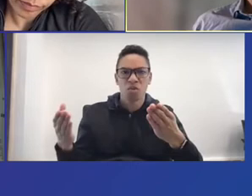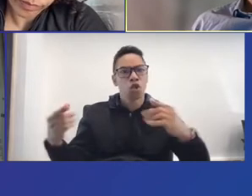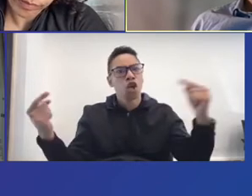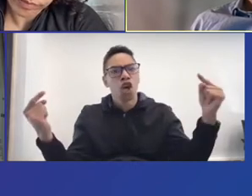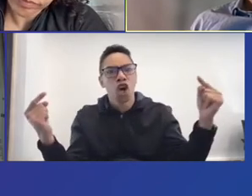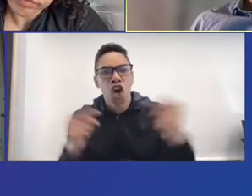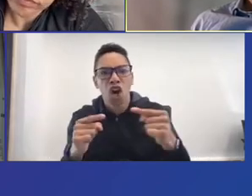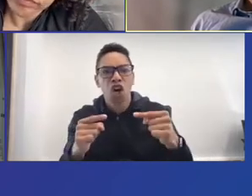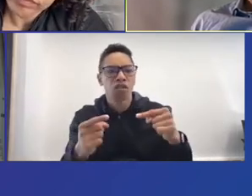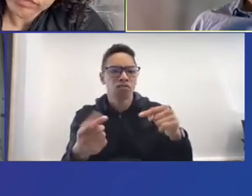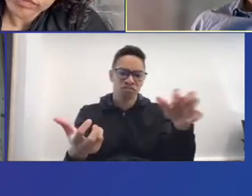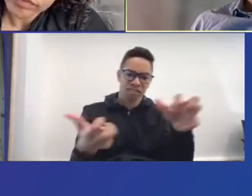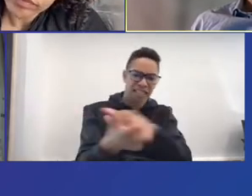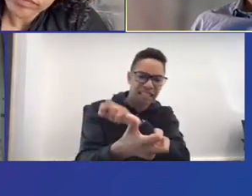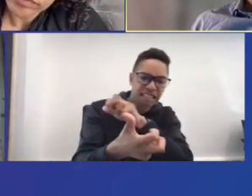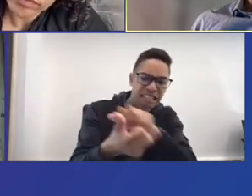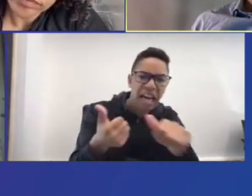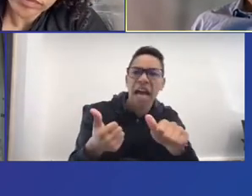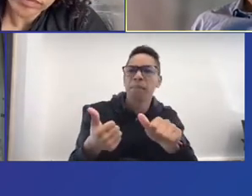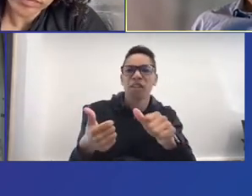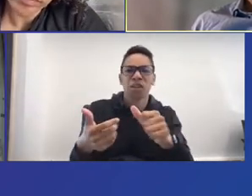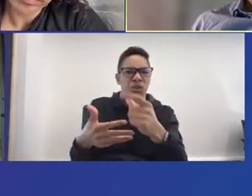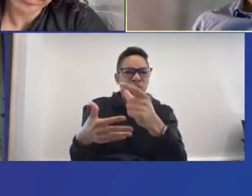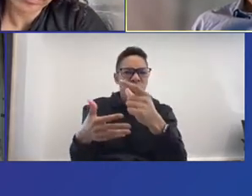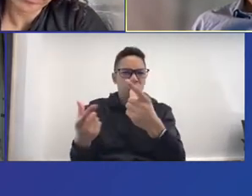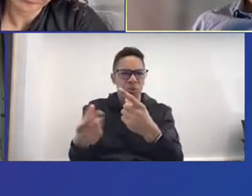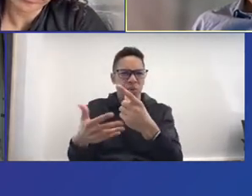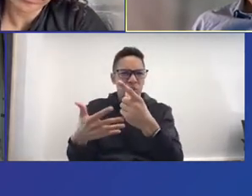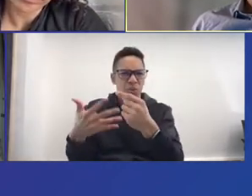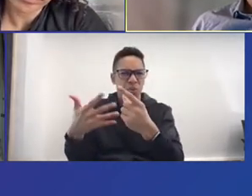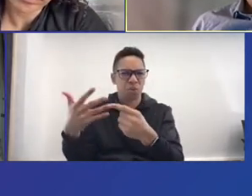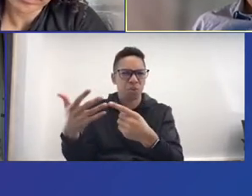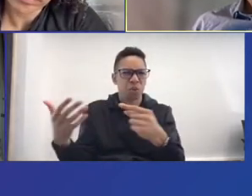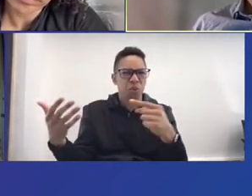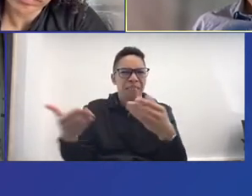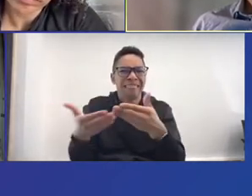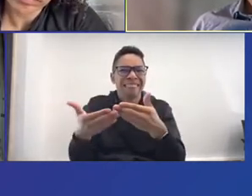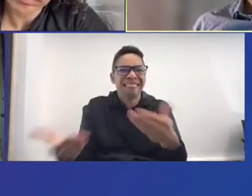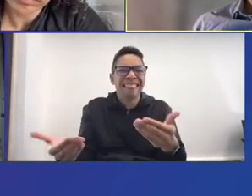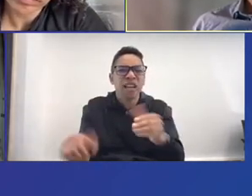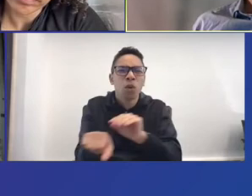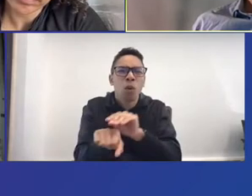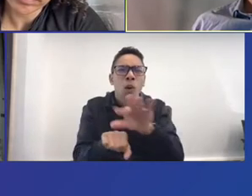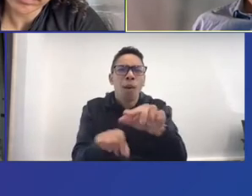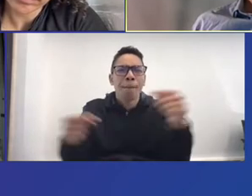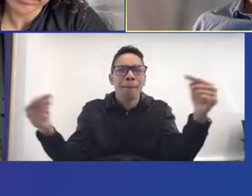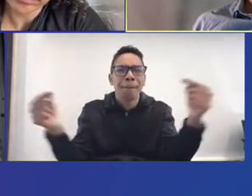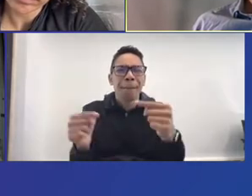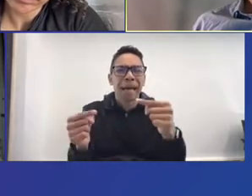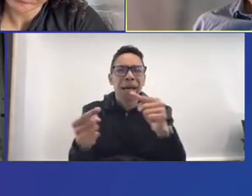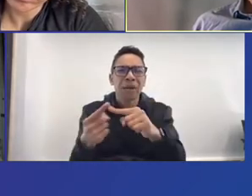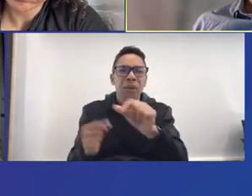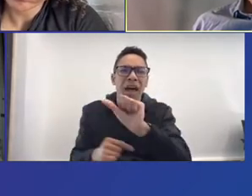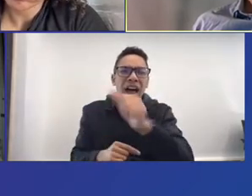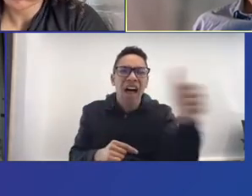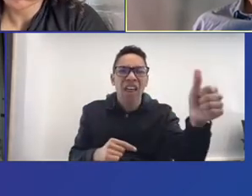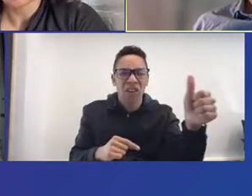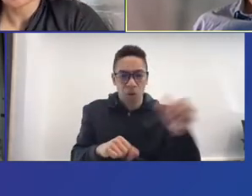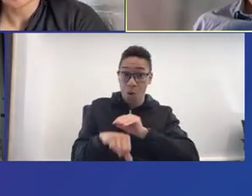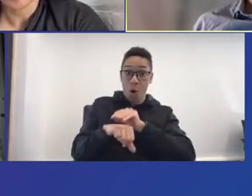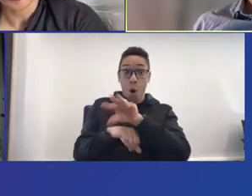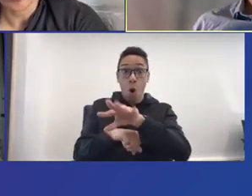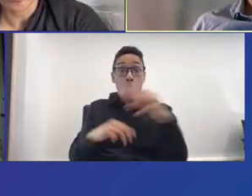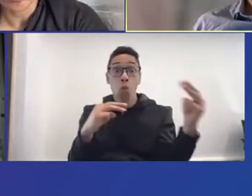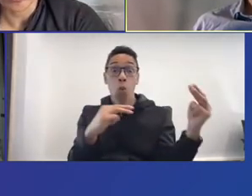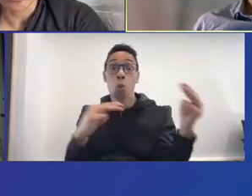or do any of these things, that they cause pain to other people, that they cause war, it's because they